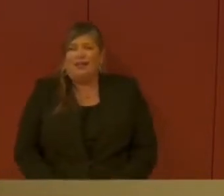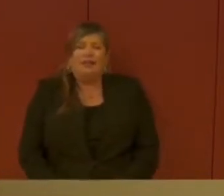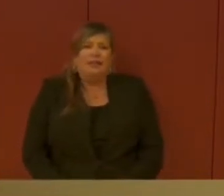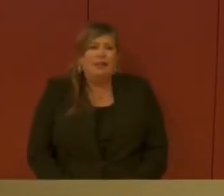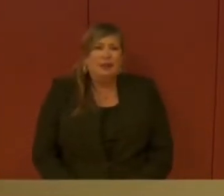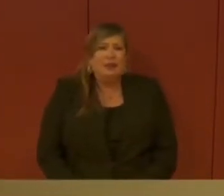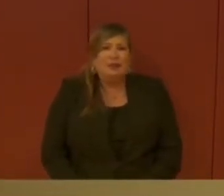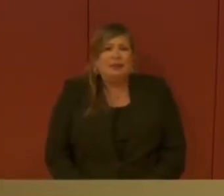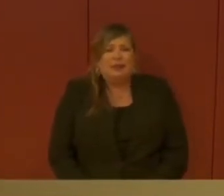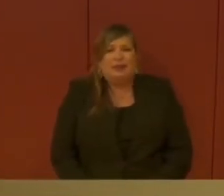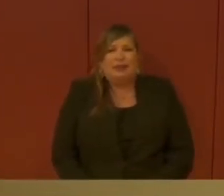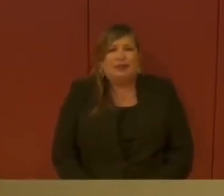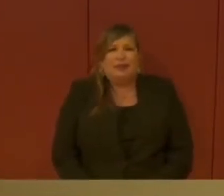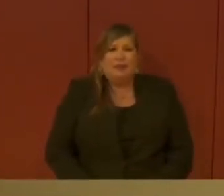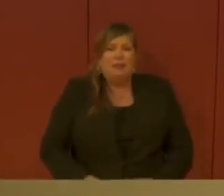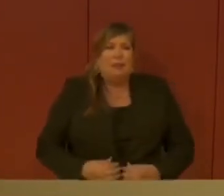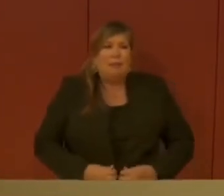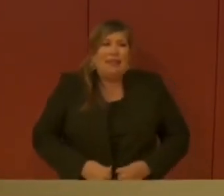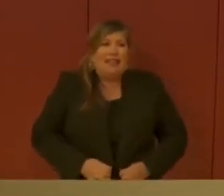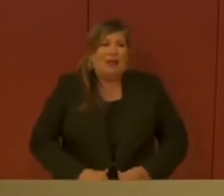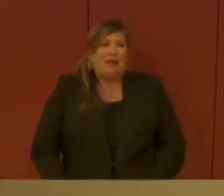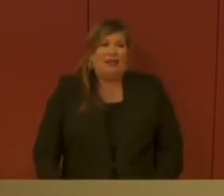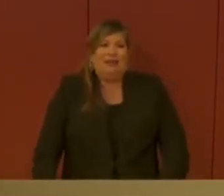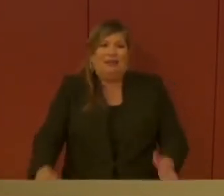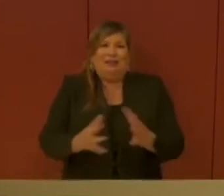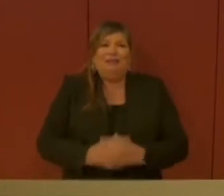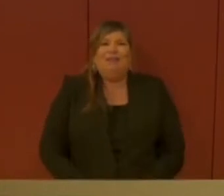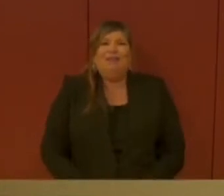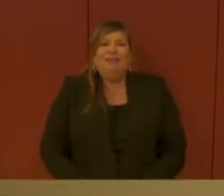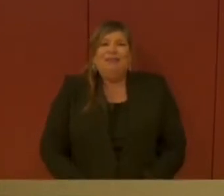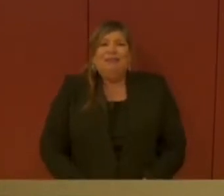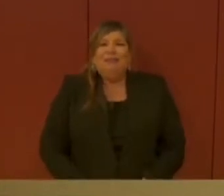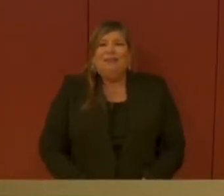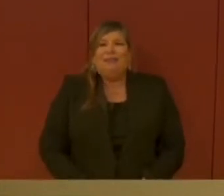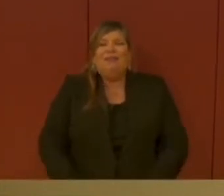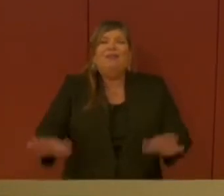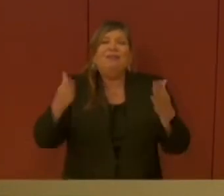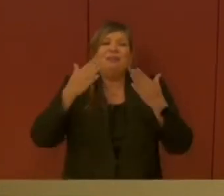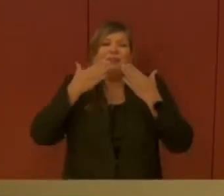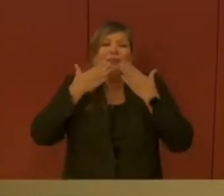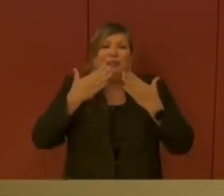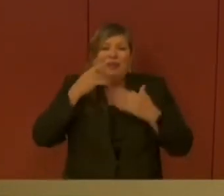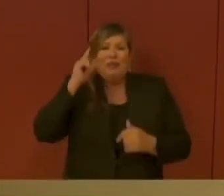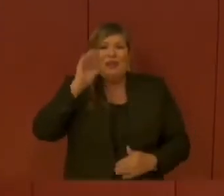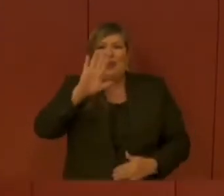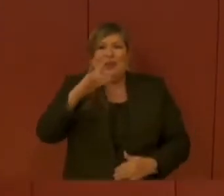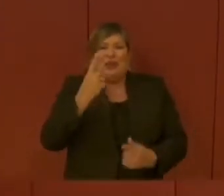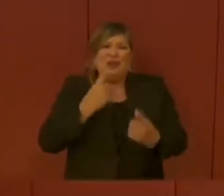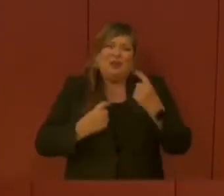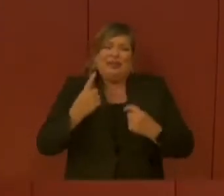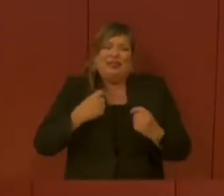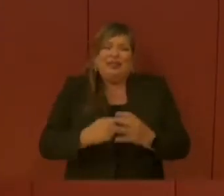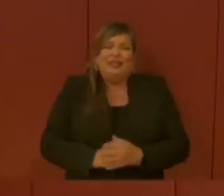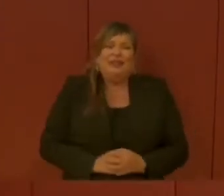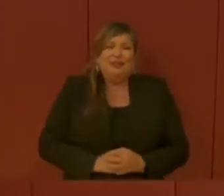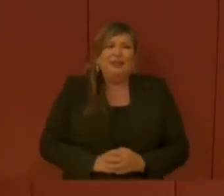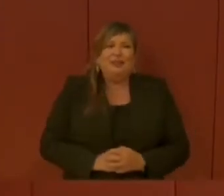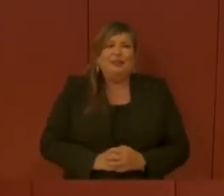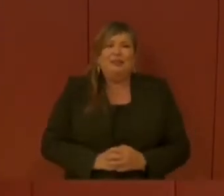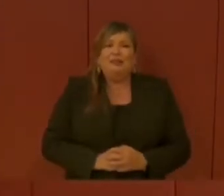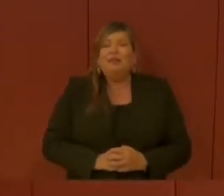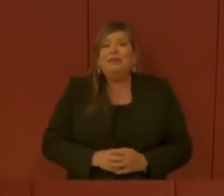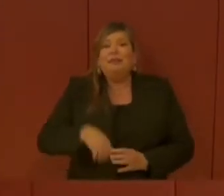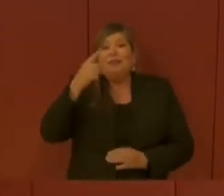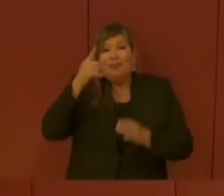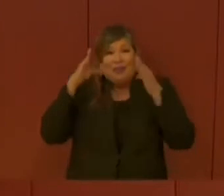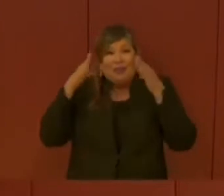Yeah, thanks for the question. Absolutely, one of the focuses of our blueprint refresh